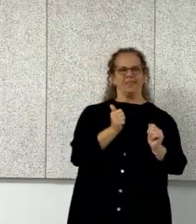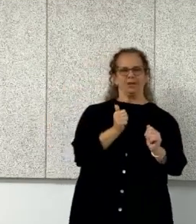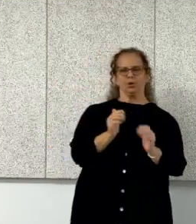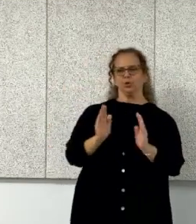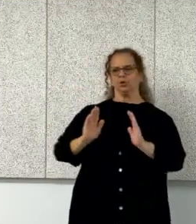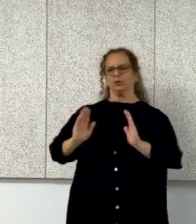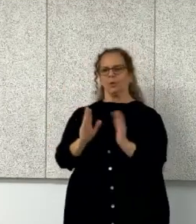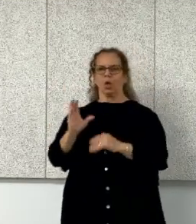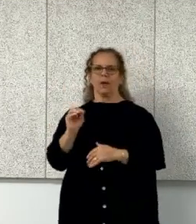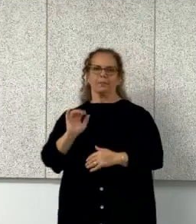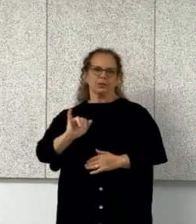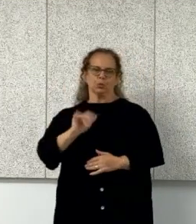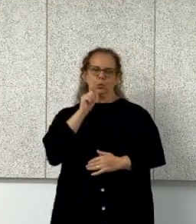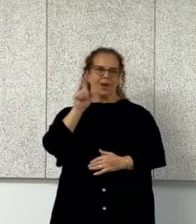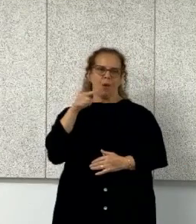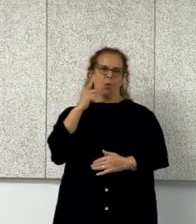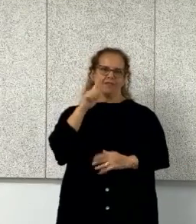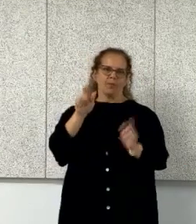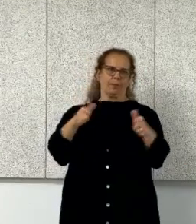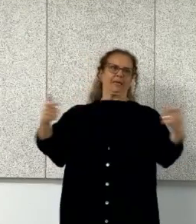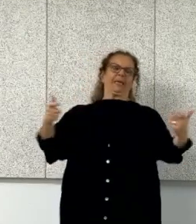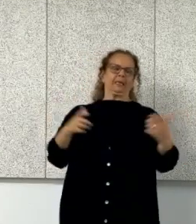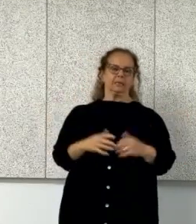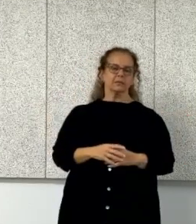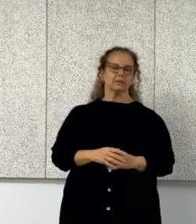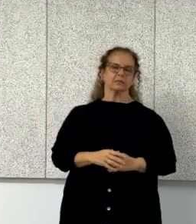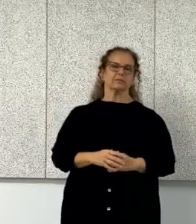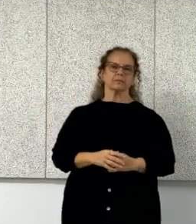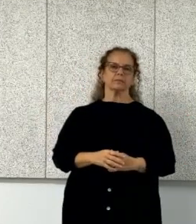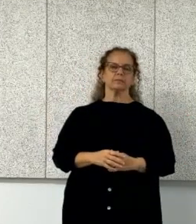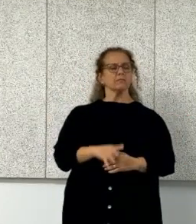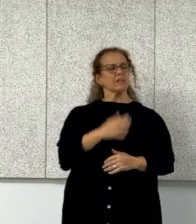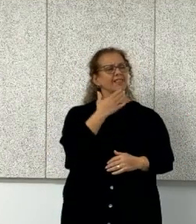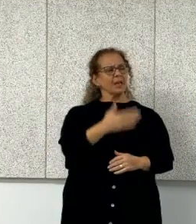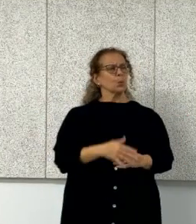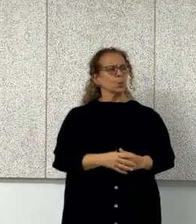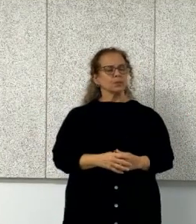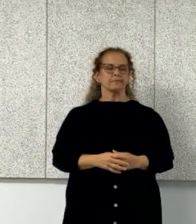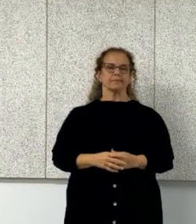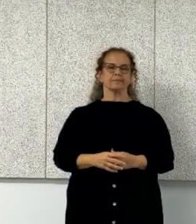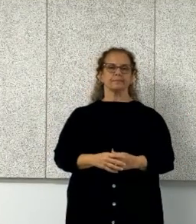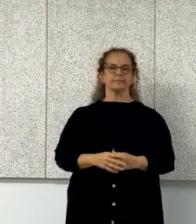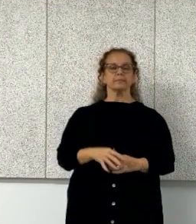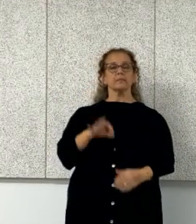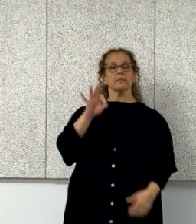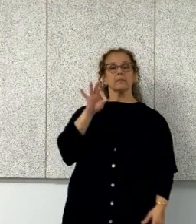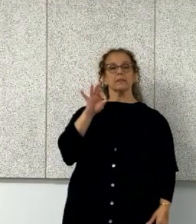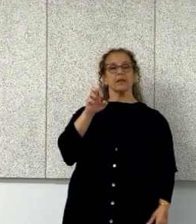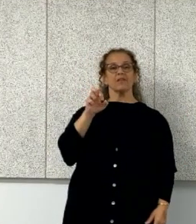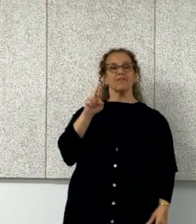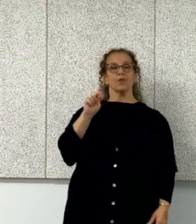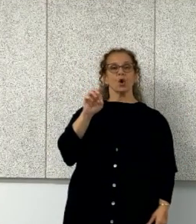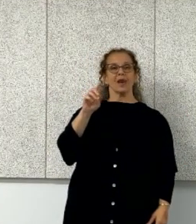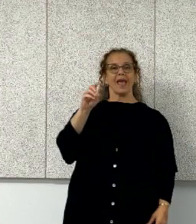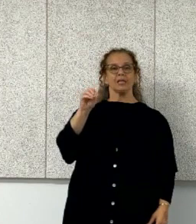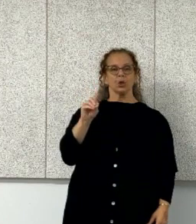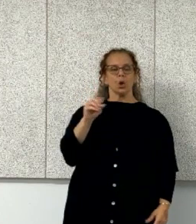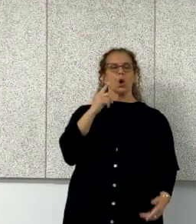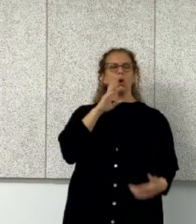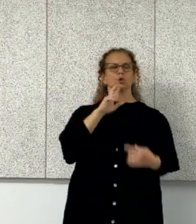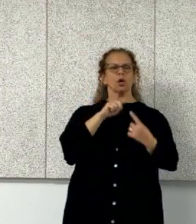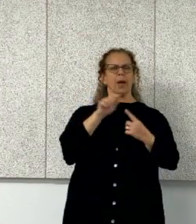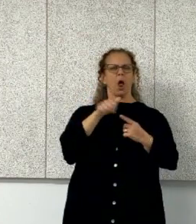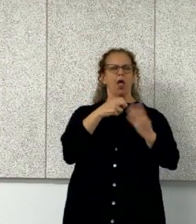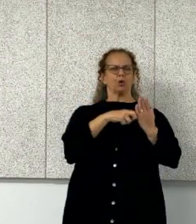small institutions as well. That was what that piece was referring to. Thank you. Yeah. Fernando, we're gonna talk about another ticketing model that you are